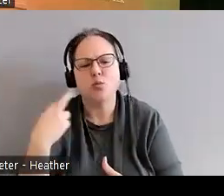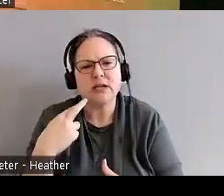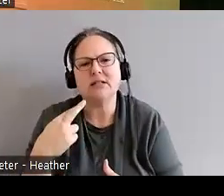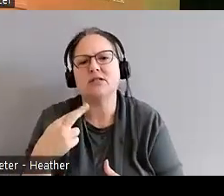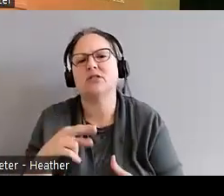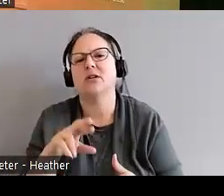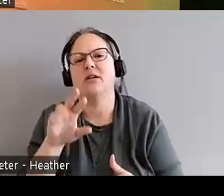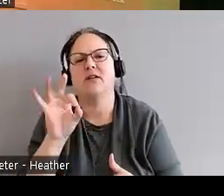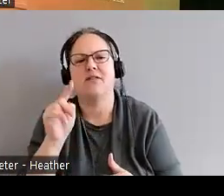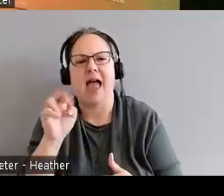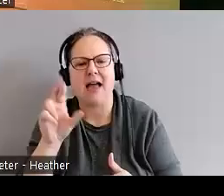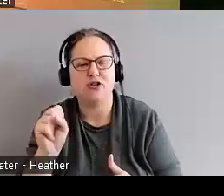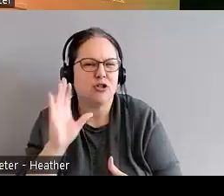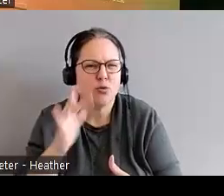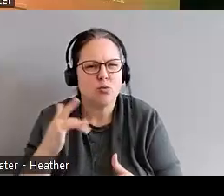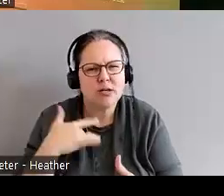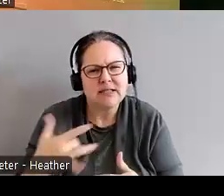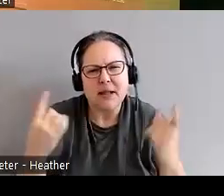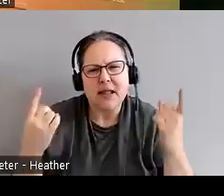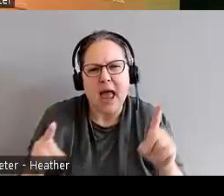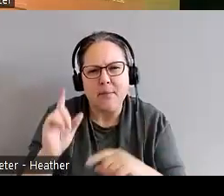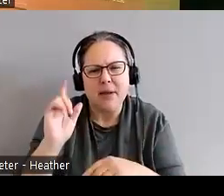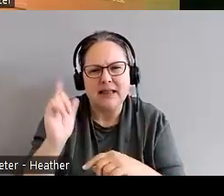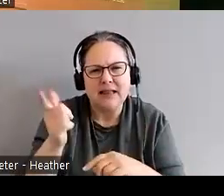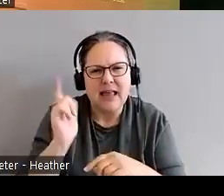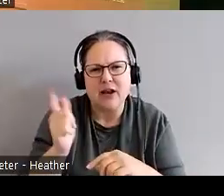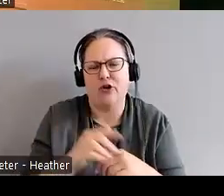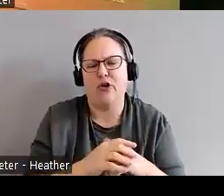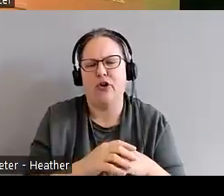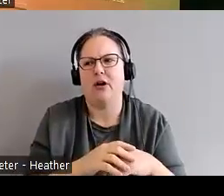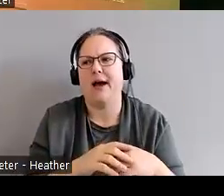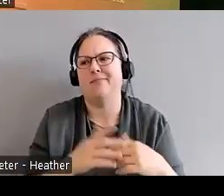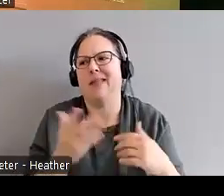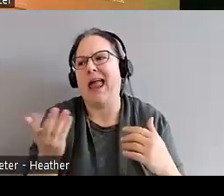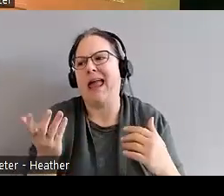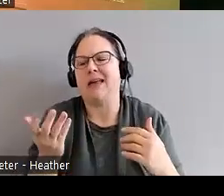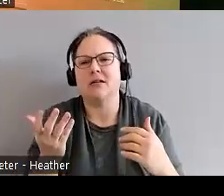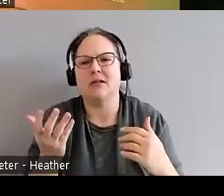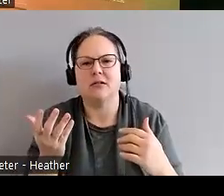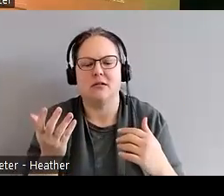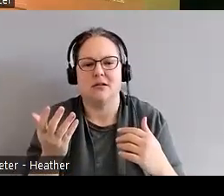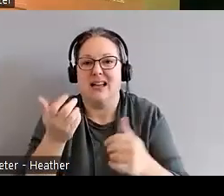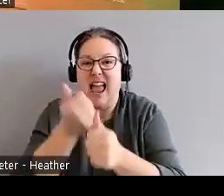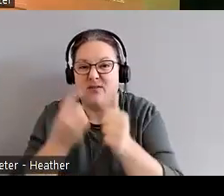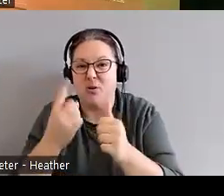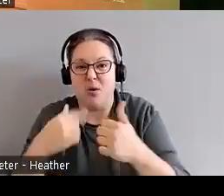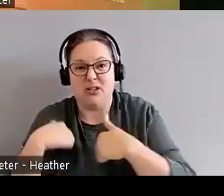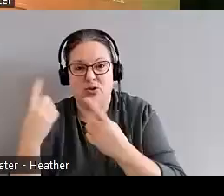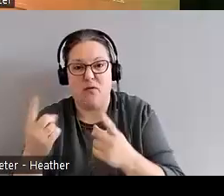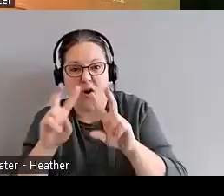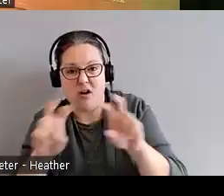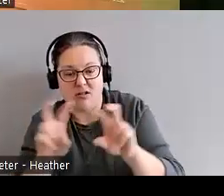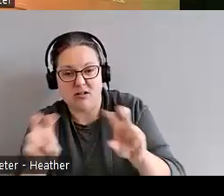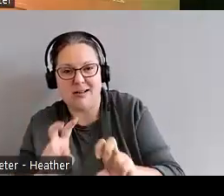Generally, it is thought to happen late onset. Like every investigator seems to define it a bit different,